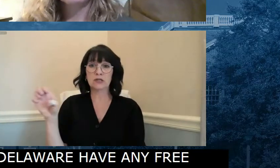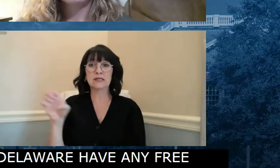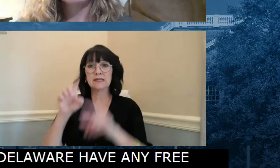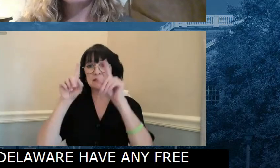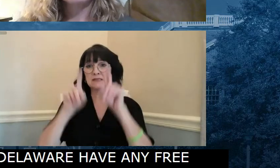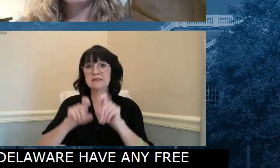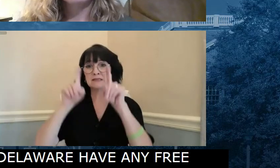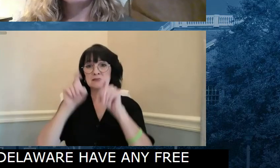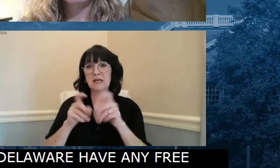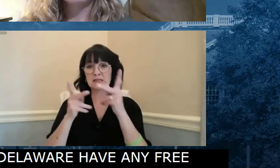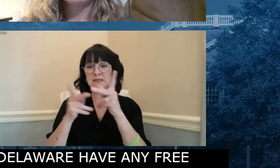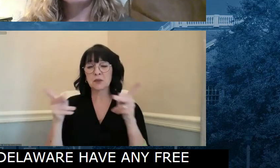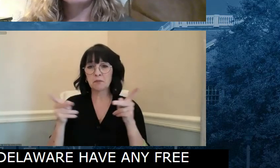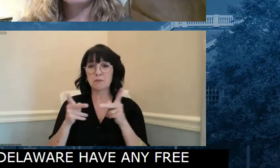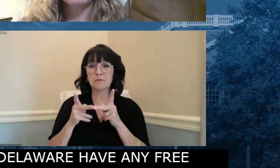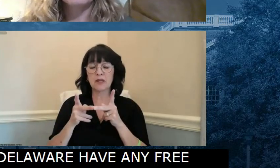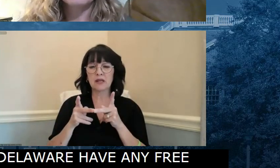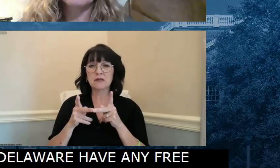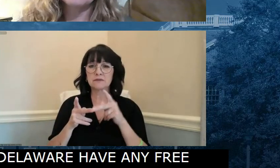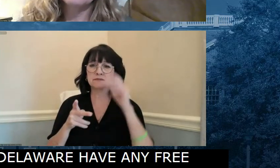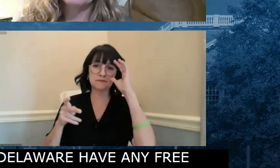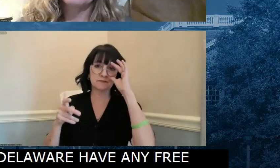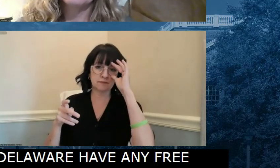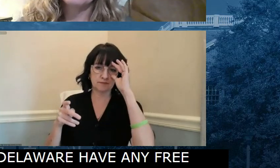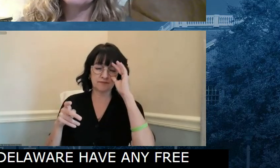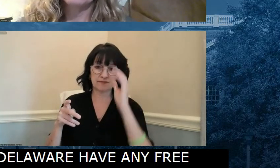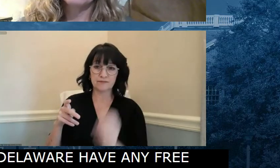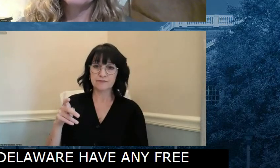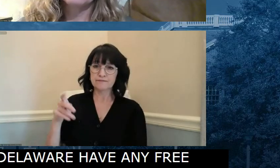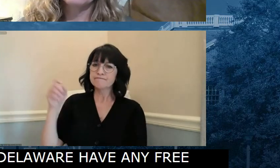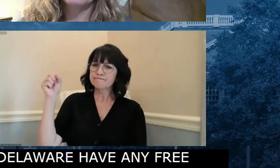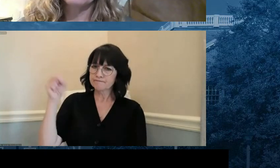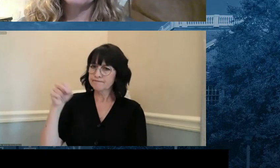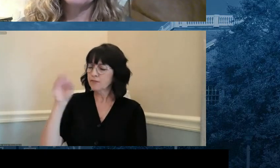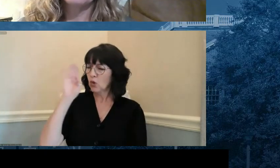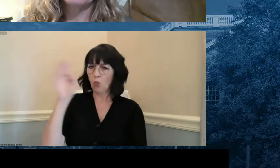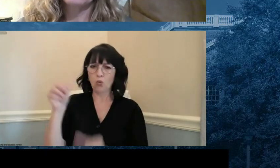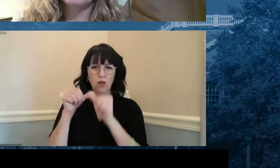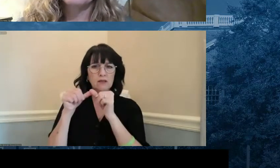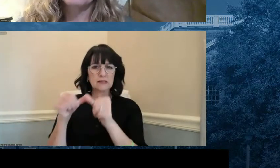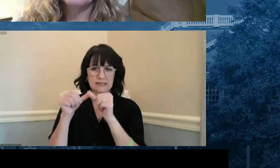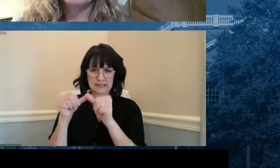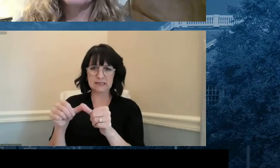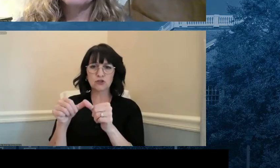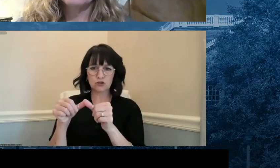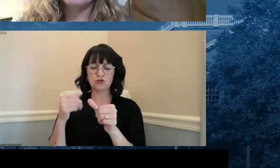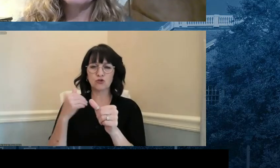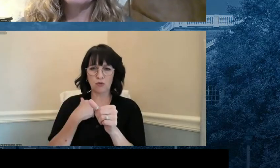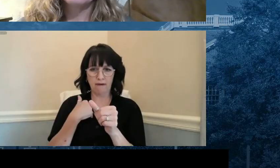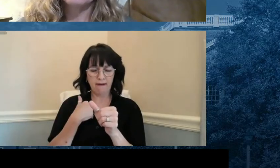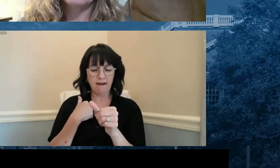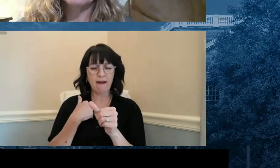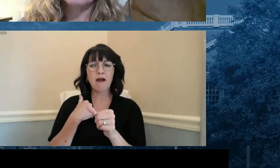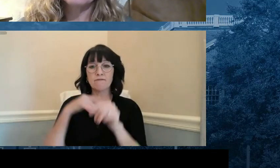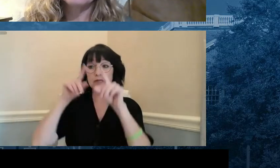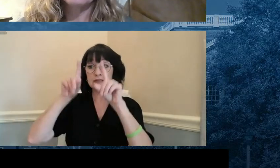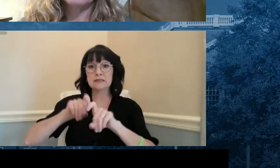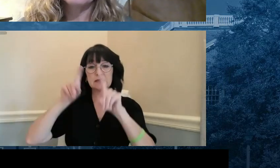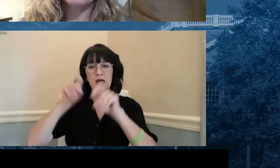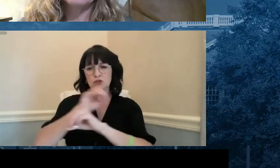tell Rosa? No, so I think, we will continue to have some free testing sites available. I think,